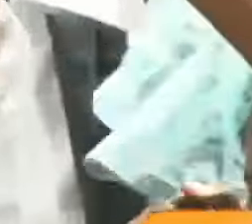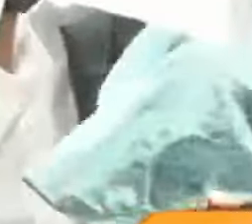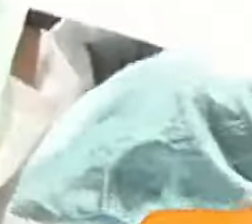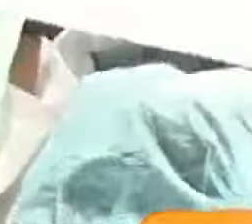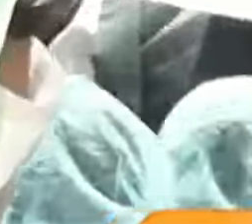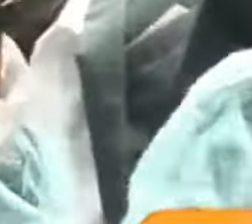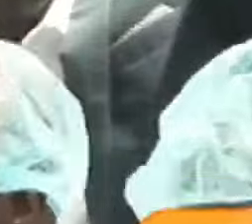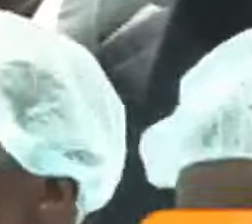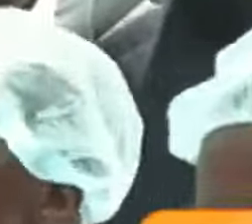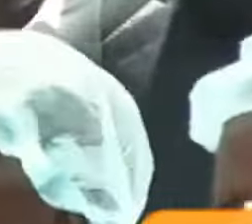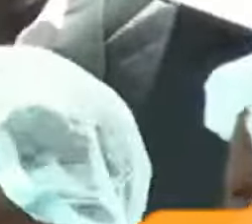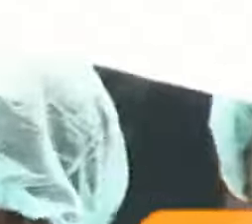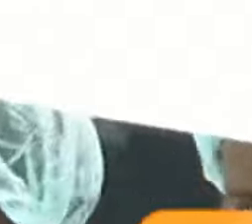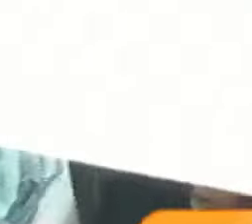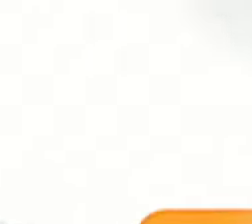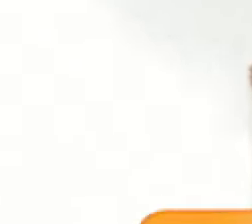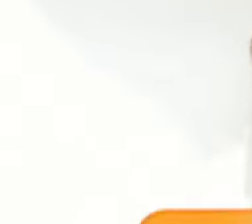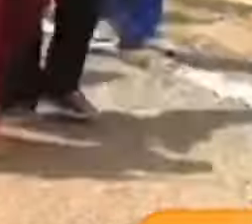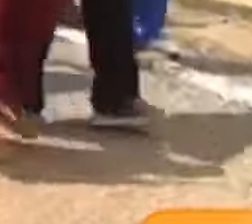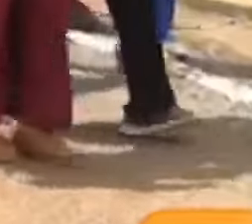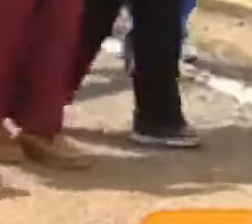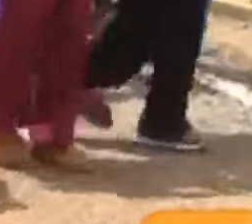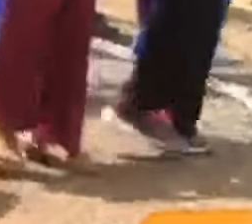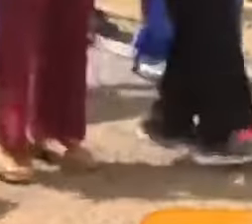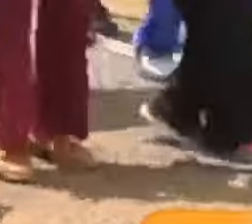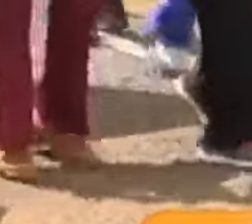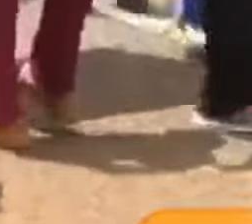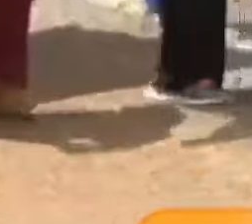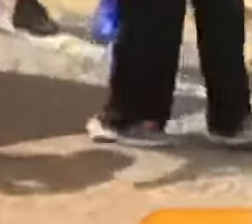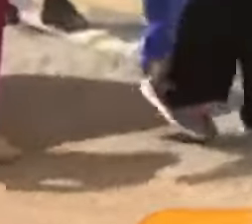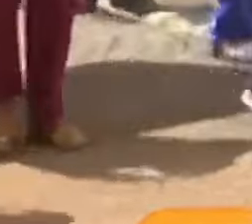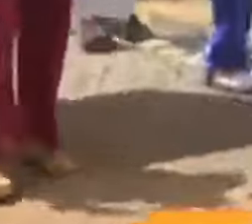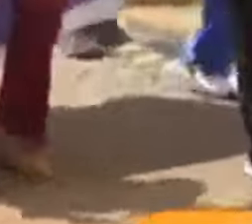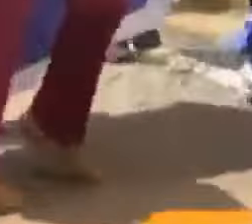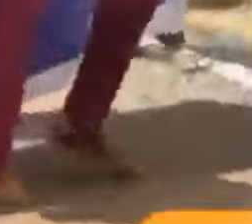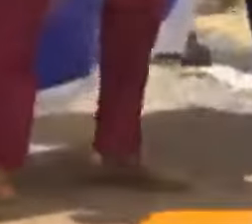services to mount pressure on the government to address their grievances.